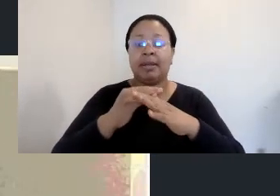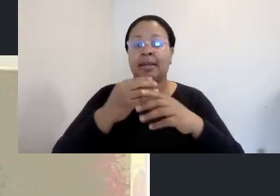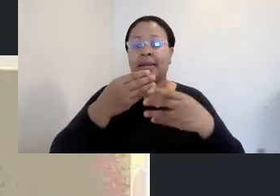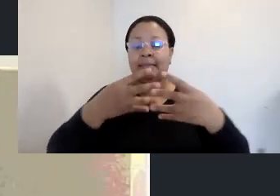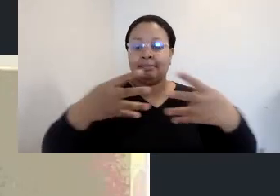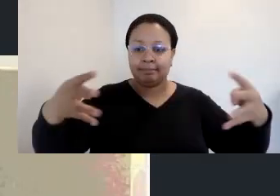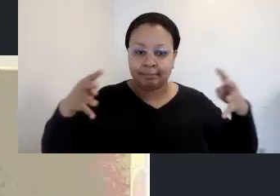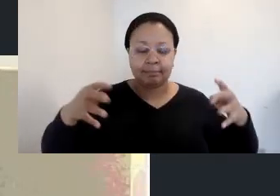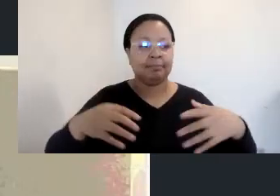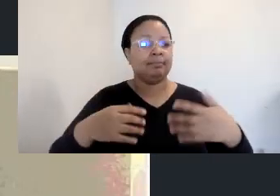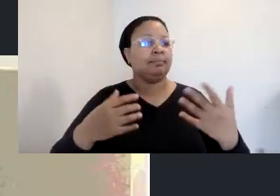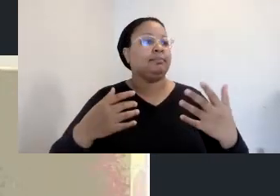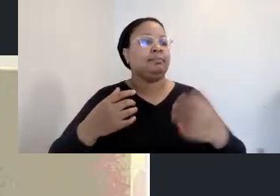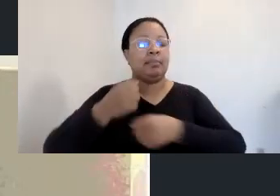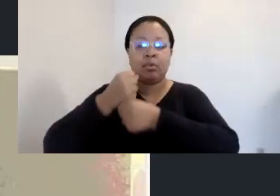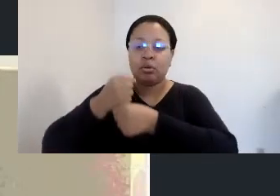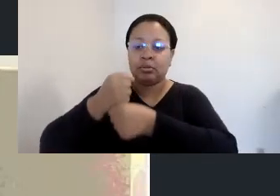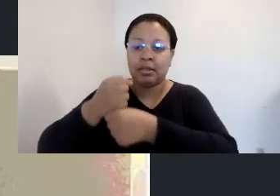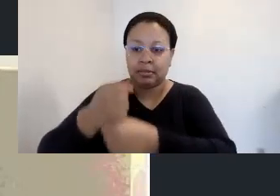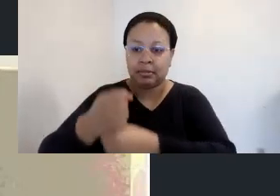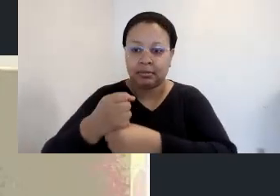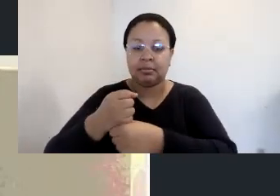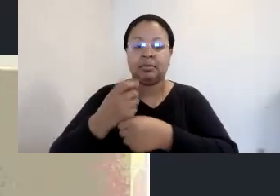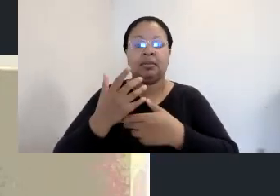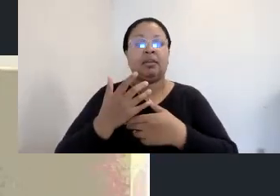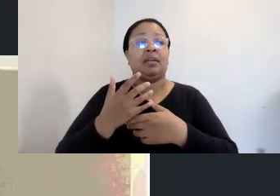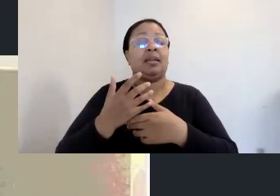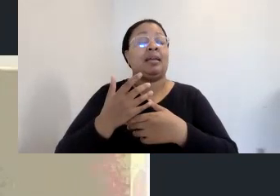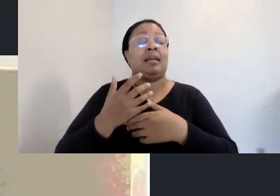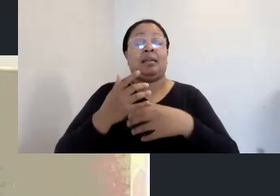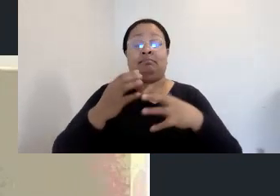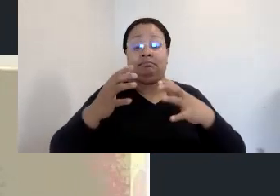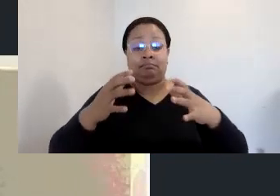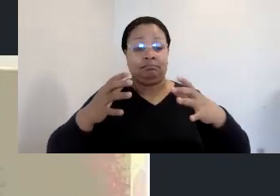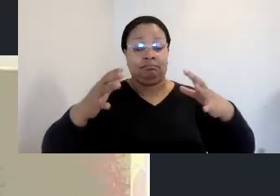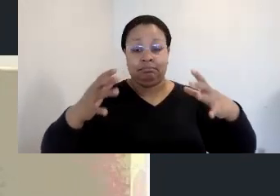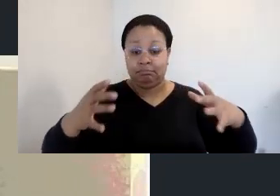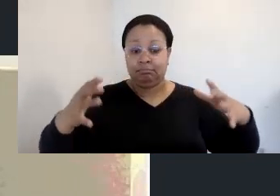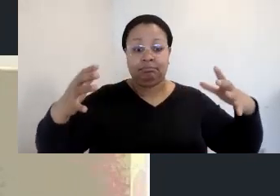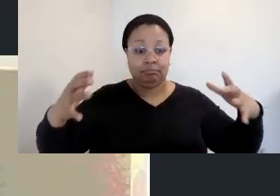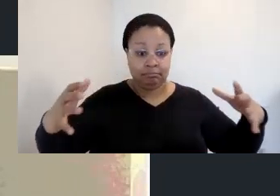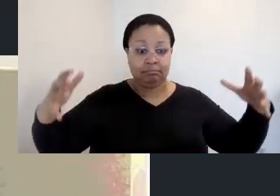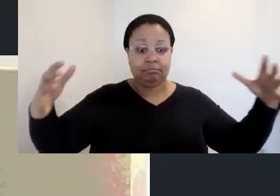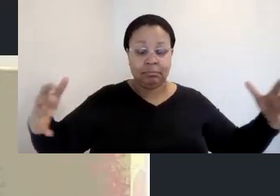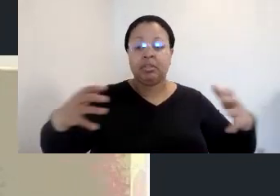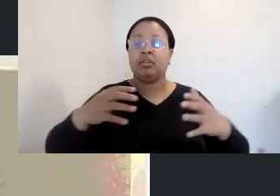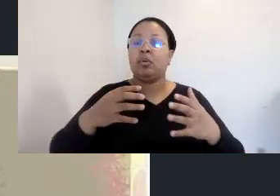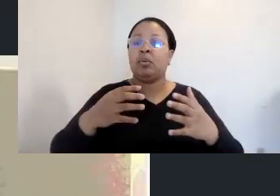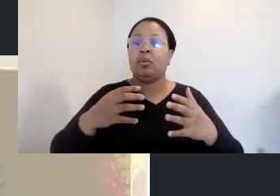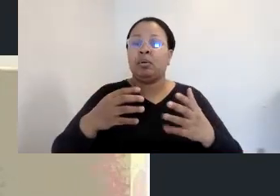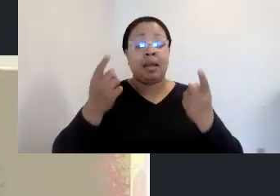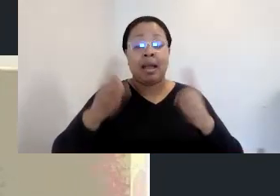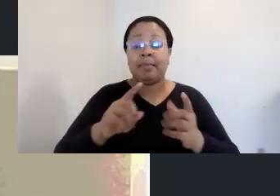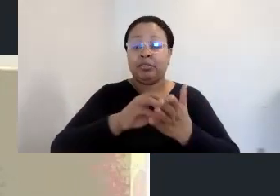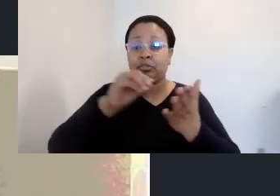the protests eventually grew, and the students were able to put pressure on the board